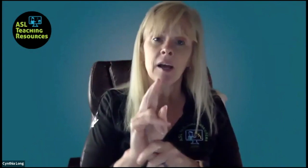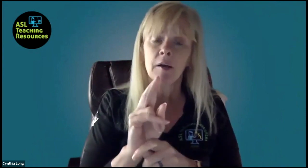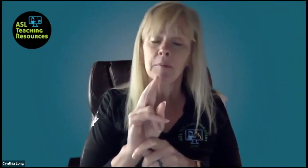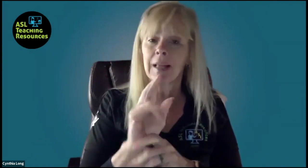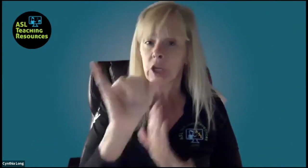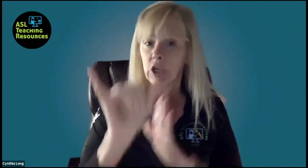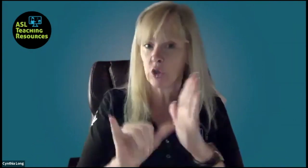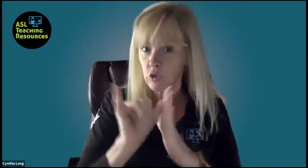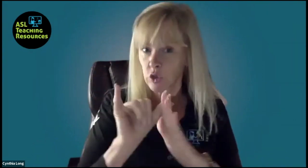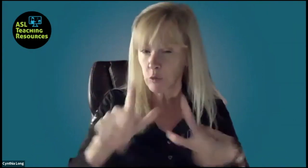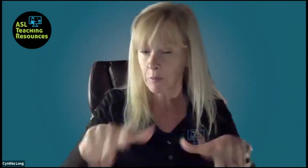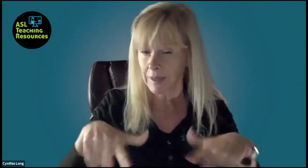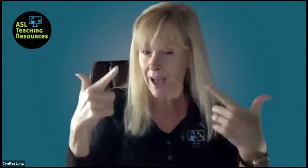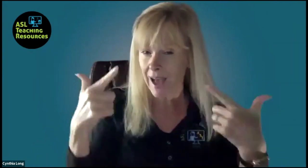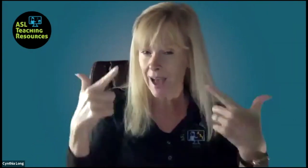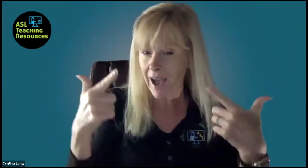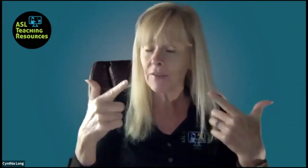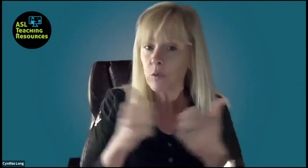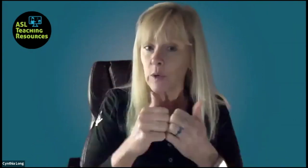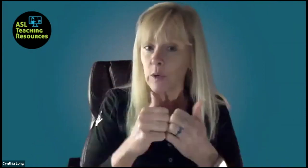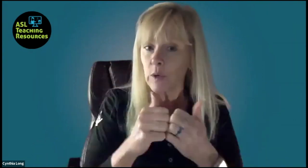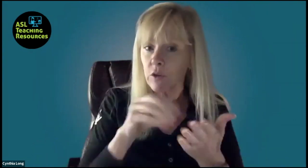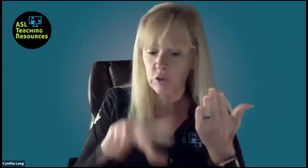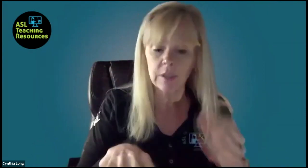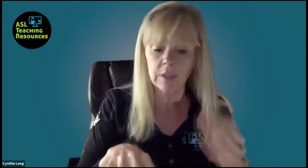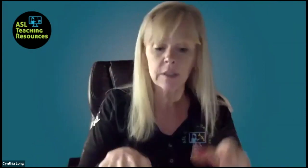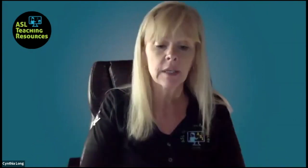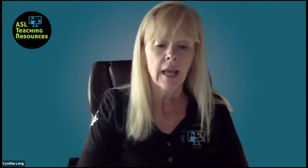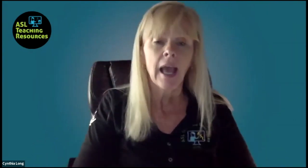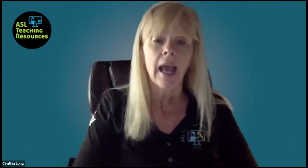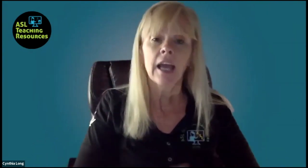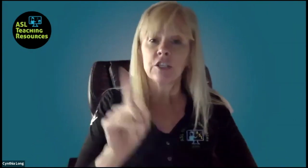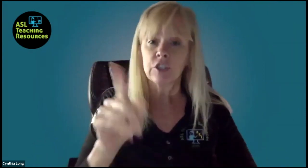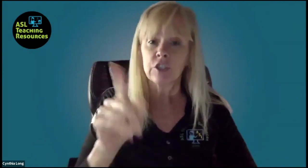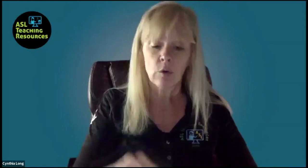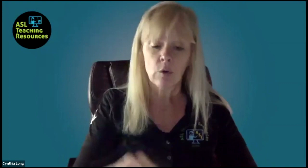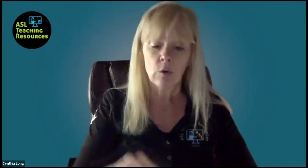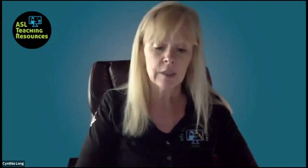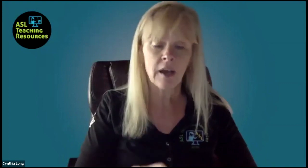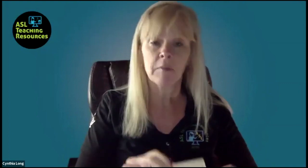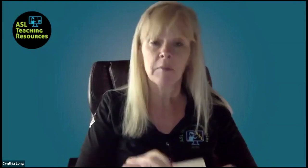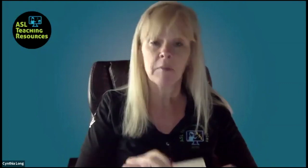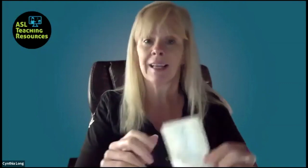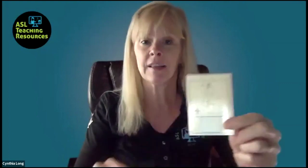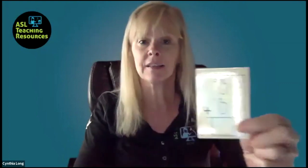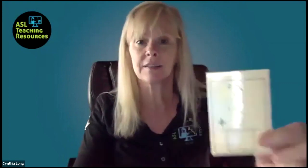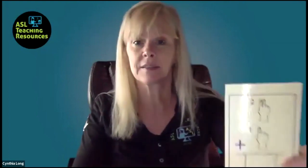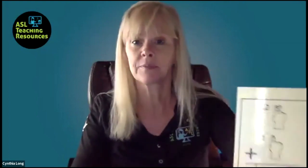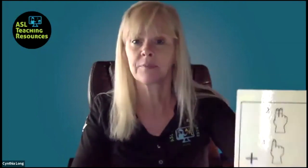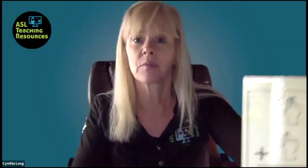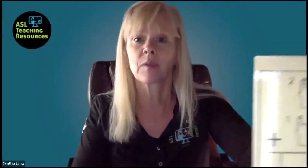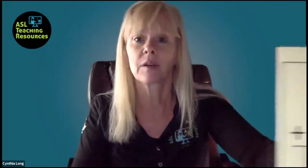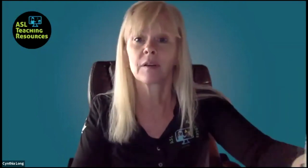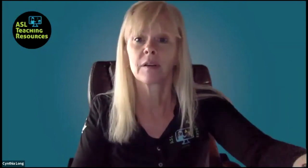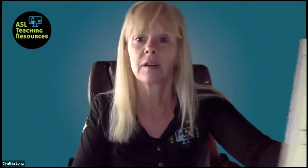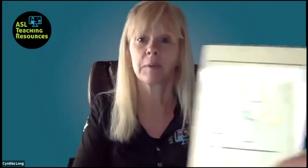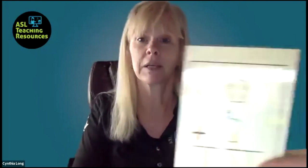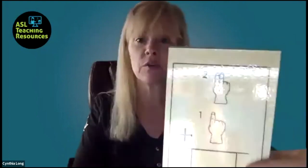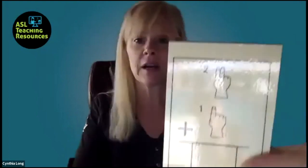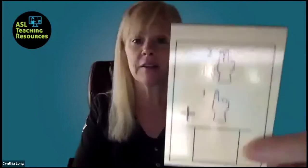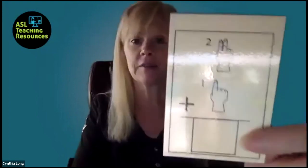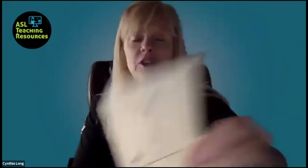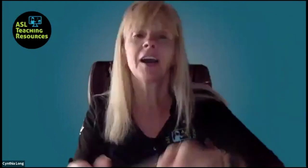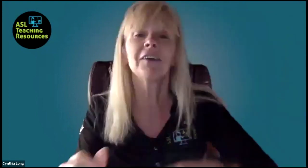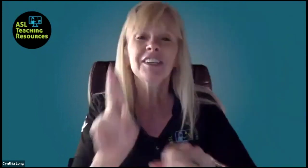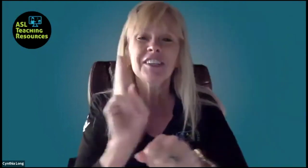a YouTube live with your students and just hold these up like this. Let me